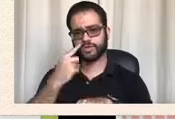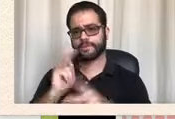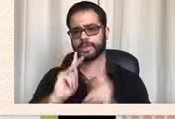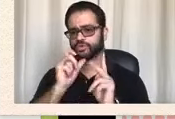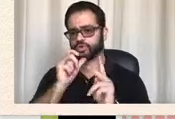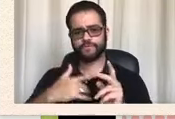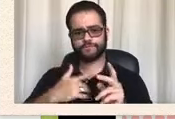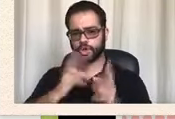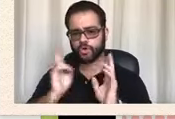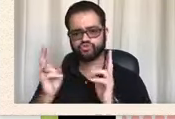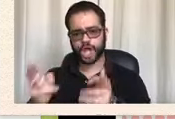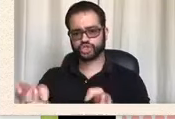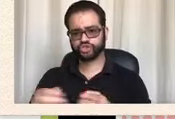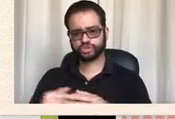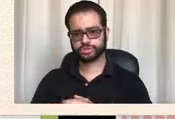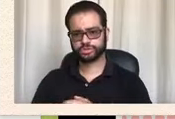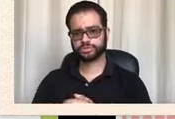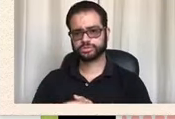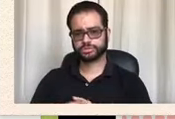it.